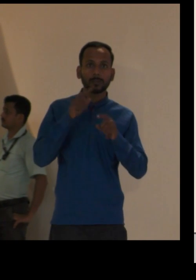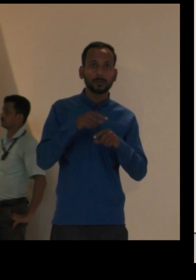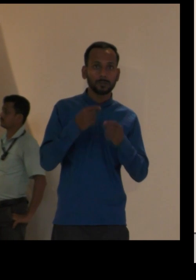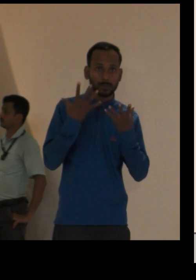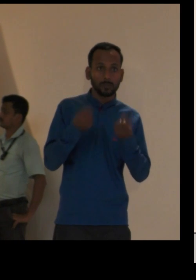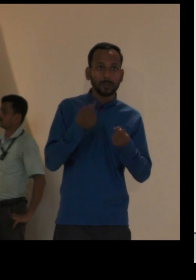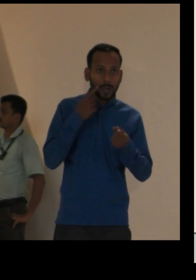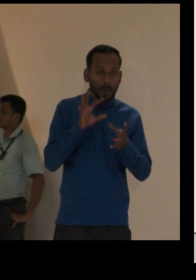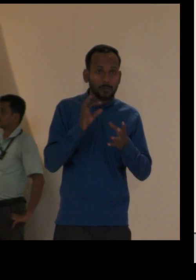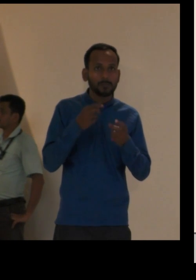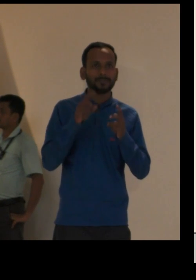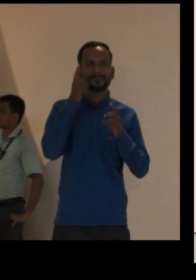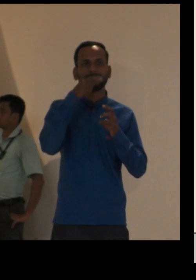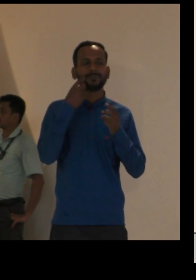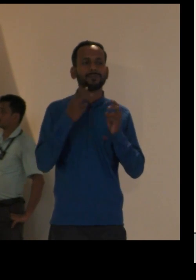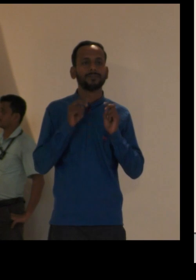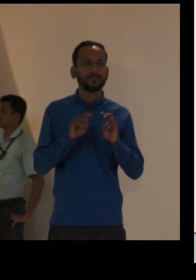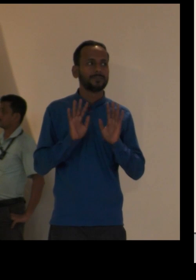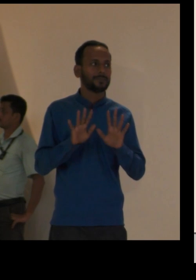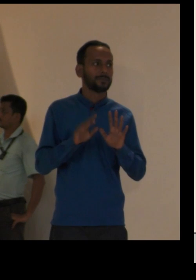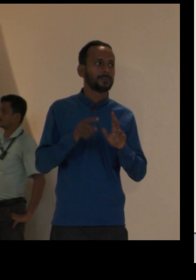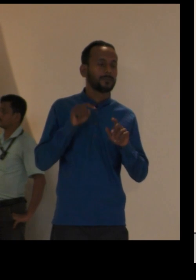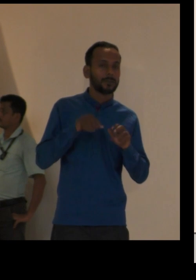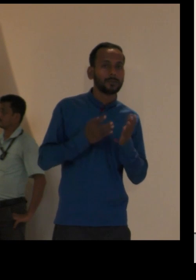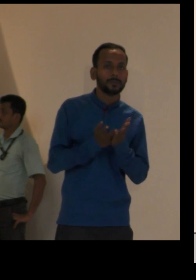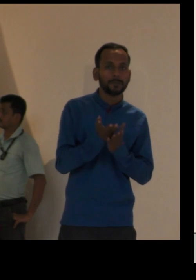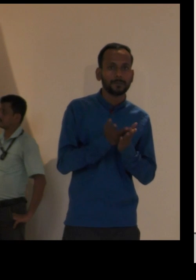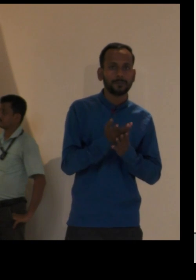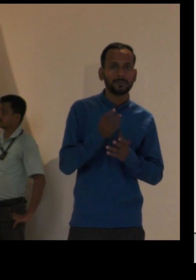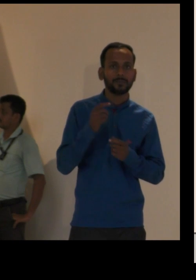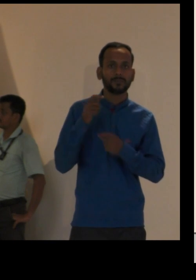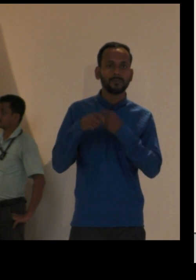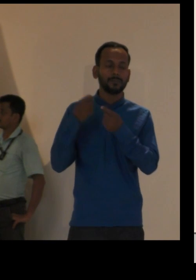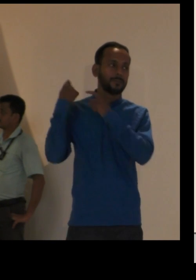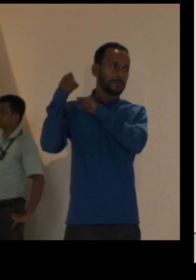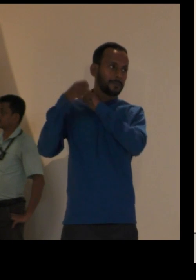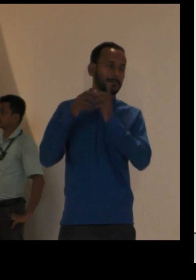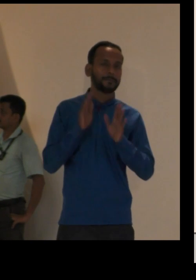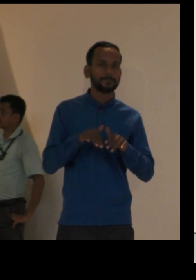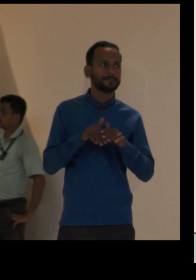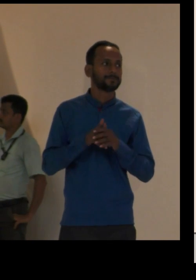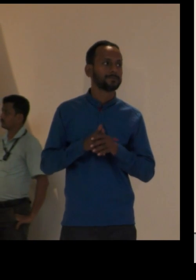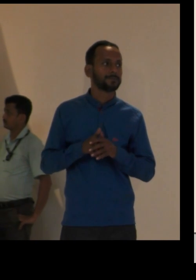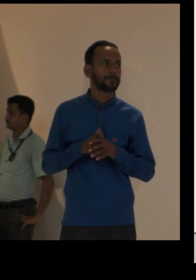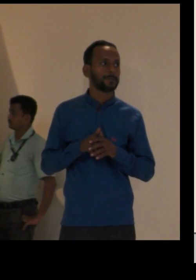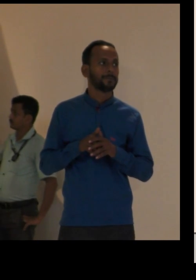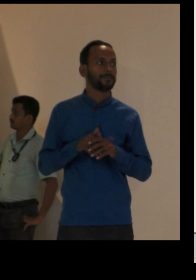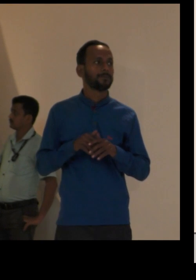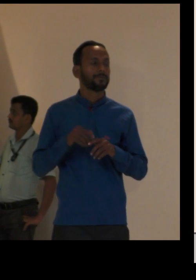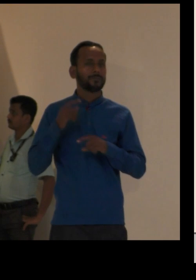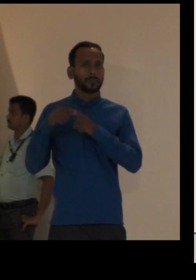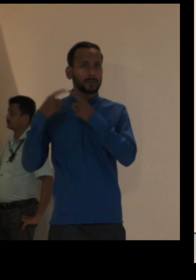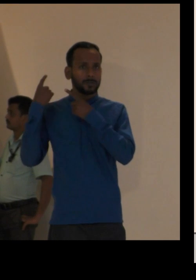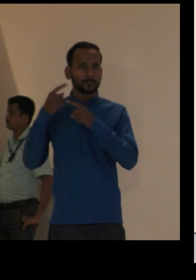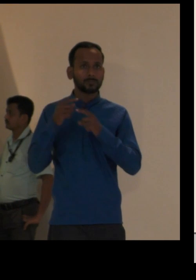of time, and how are institutions responding to that historical necessity or historical compulsion. Right? And historical necessity